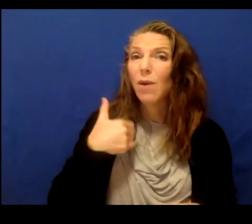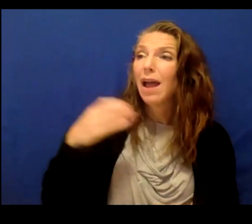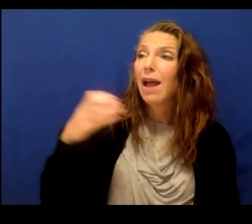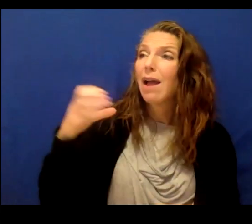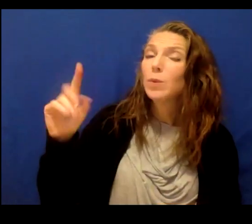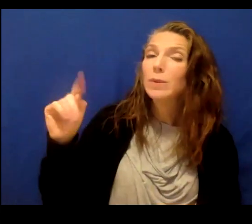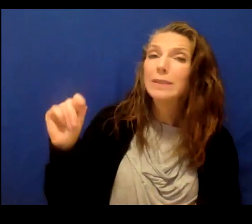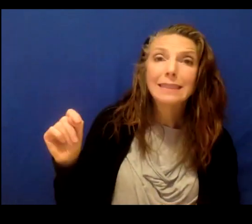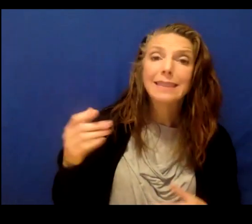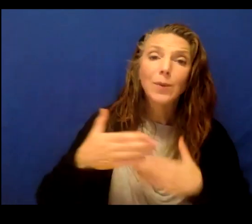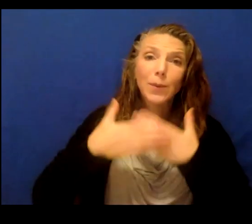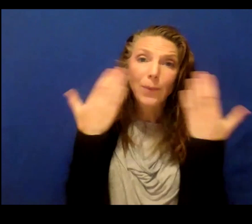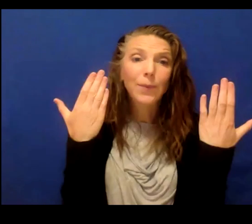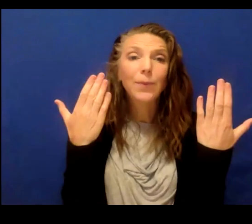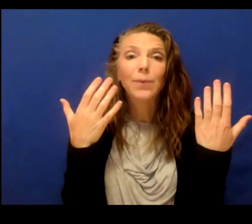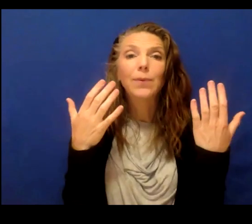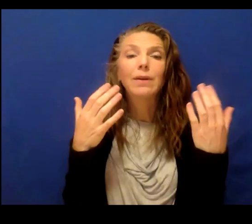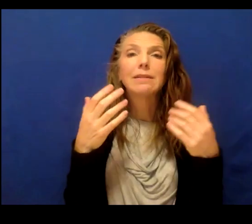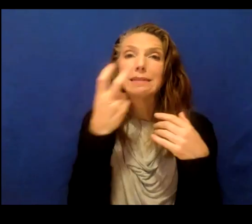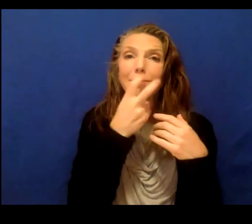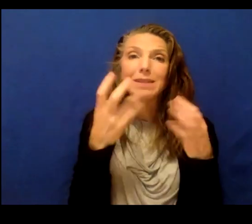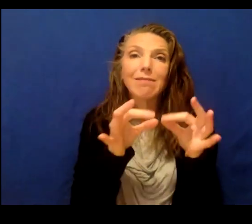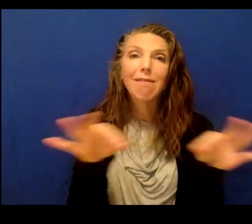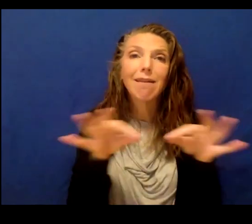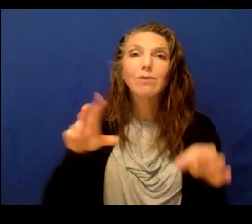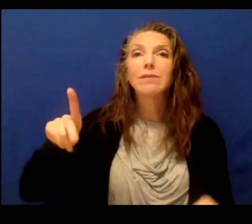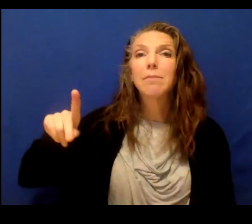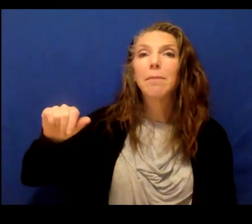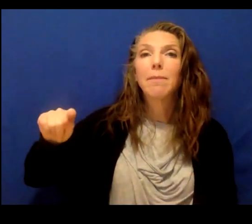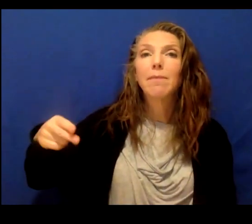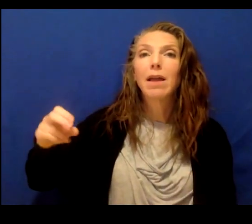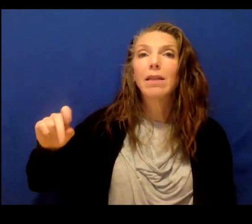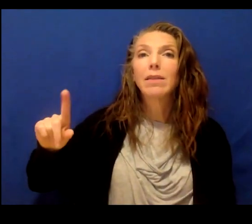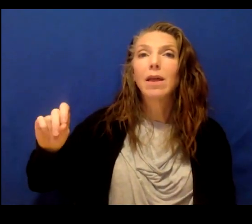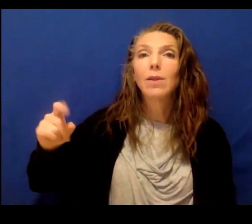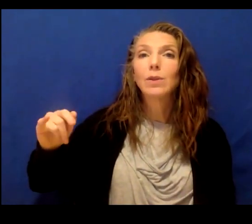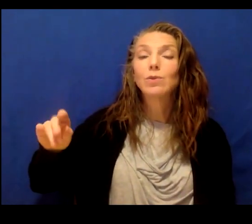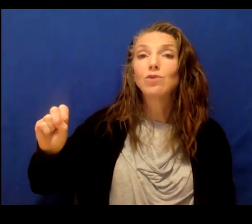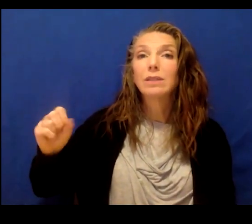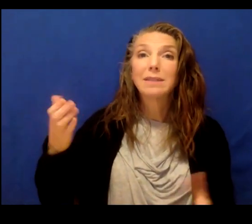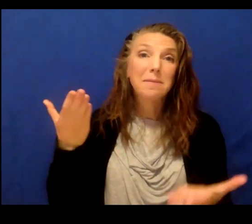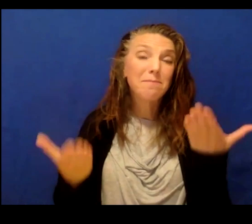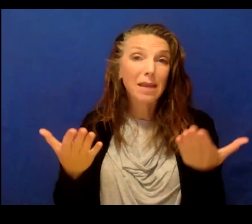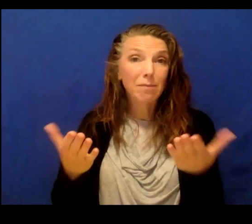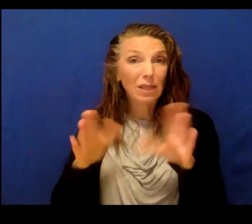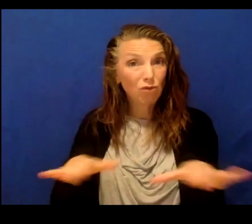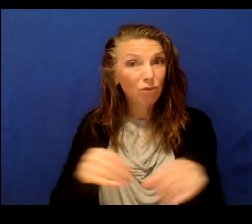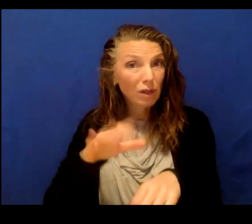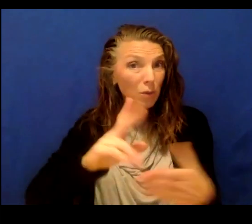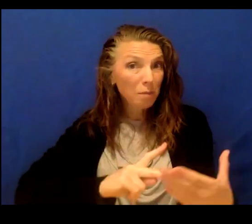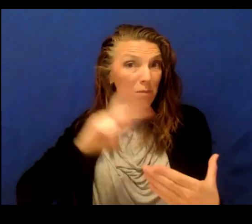occupational therapists or speech and language pathologists in your program, perhaps children in your